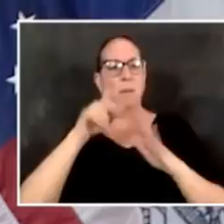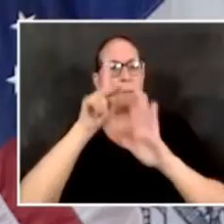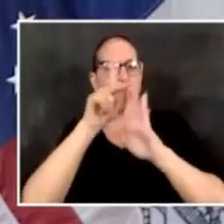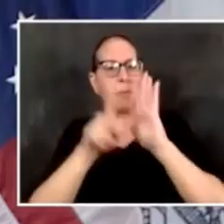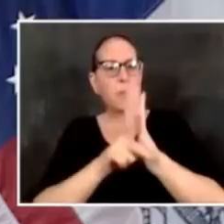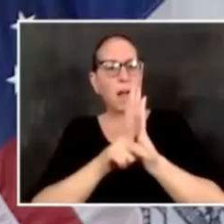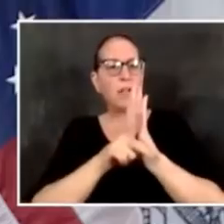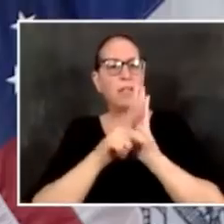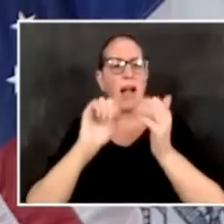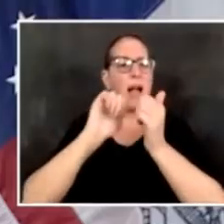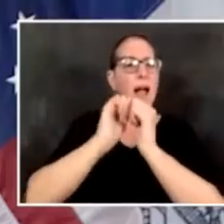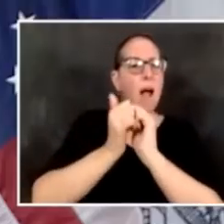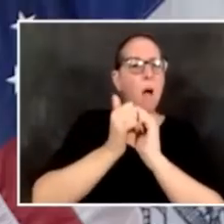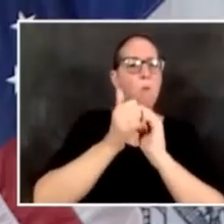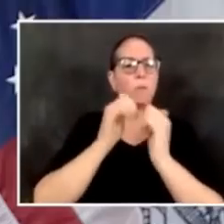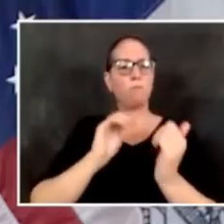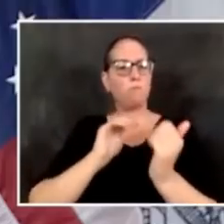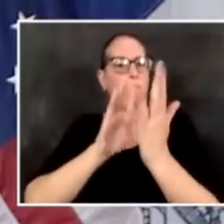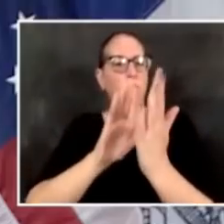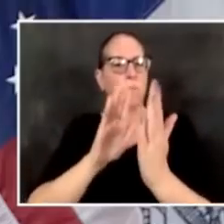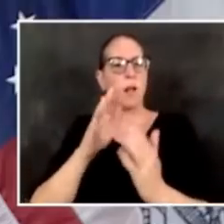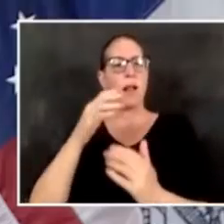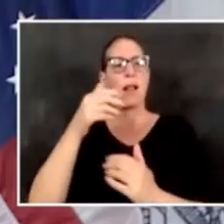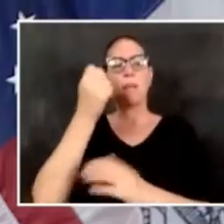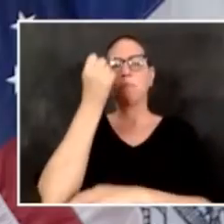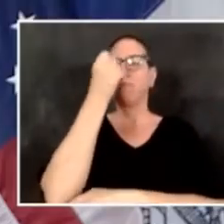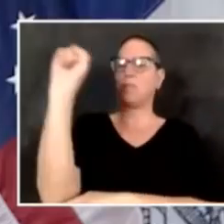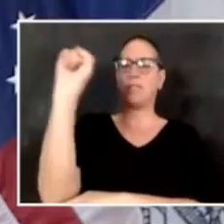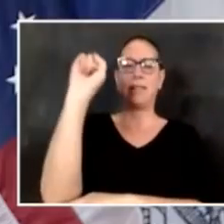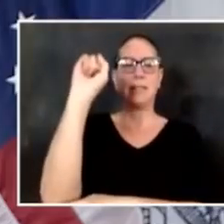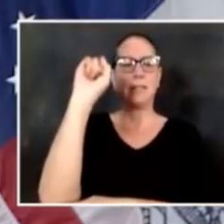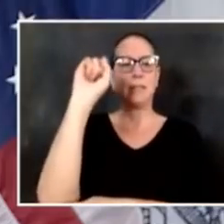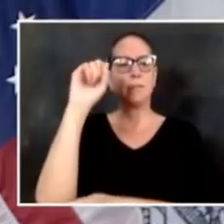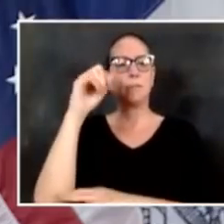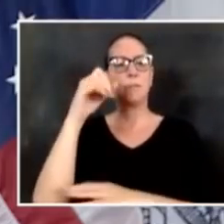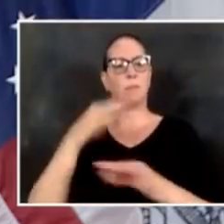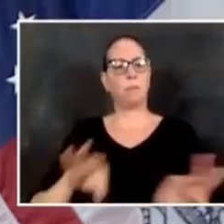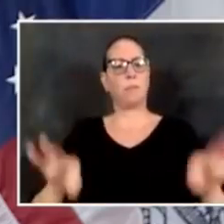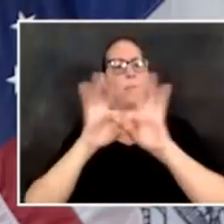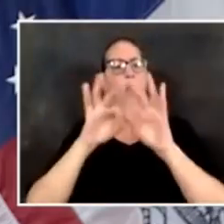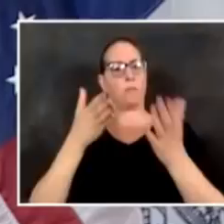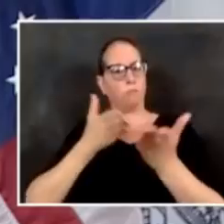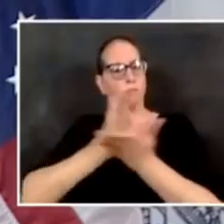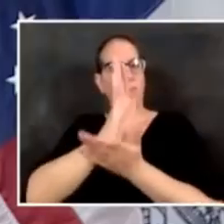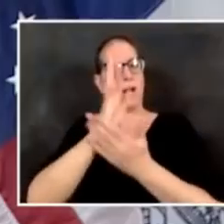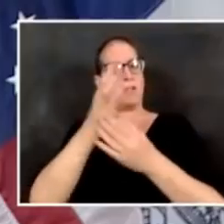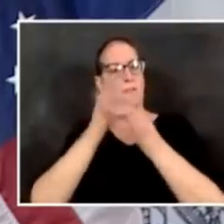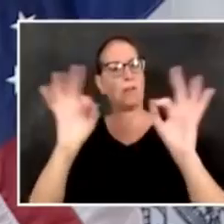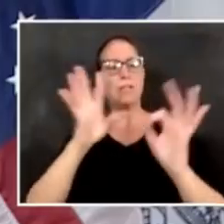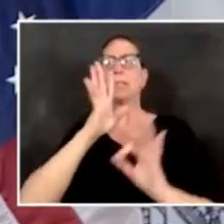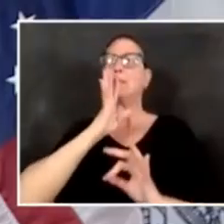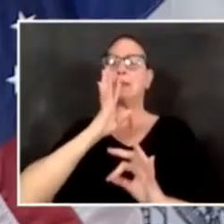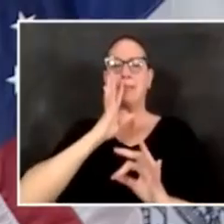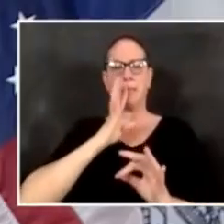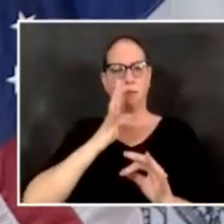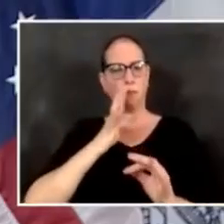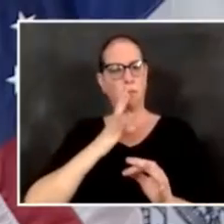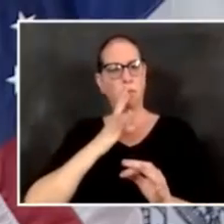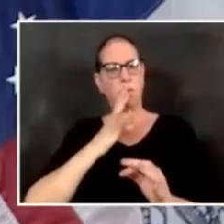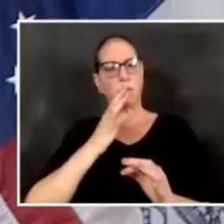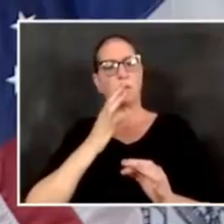with maintaining freedom of speech, but at the same time maintaining this social distancing?